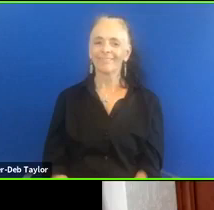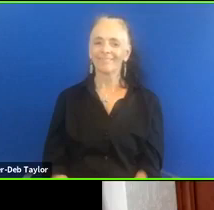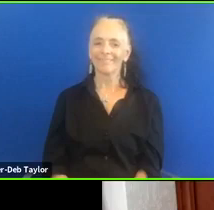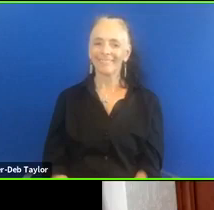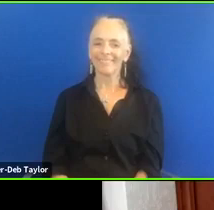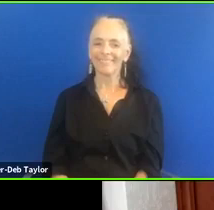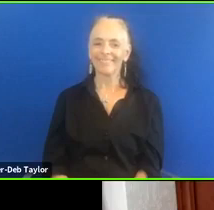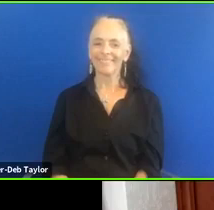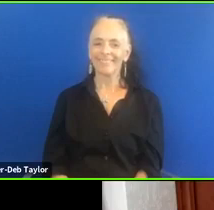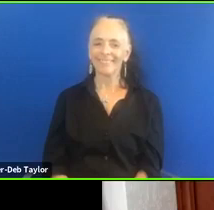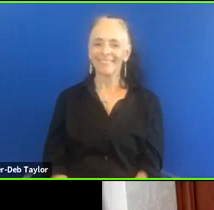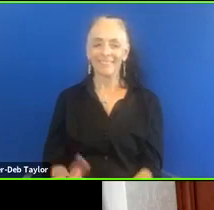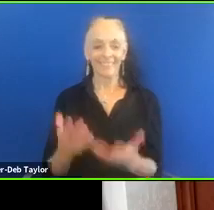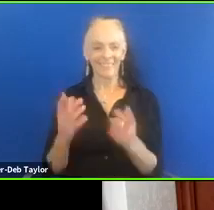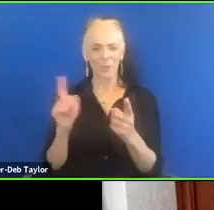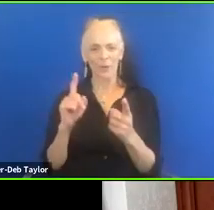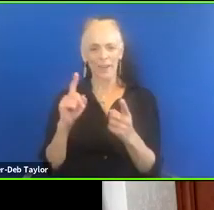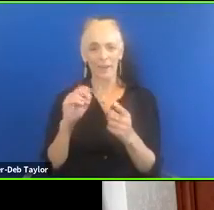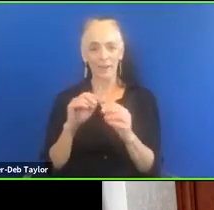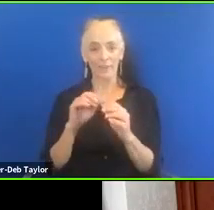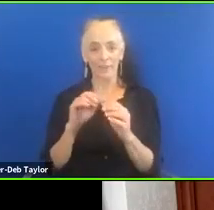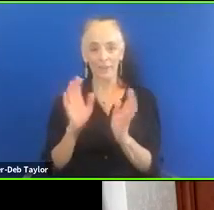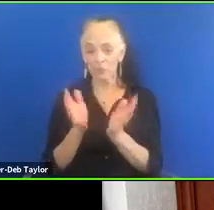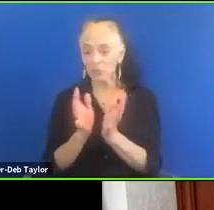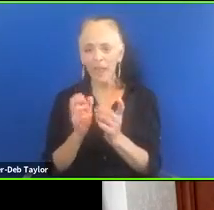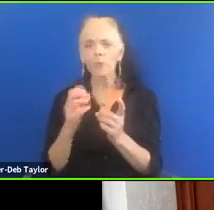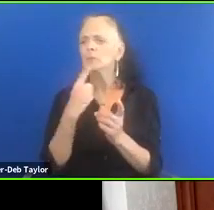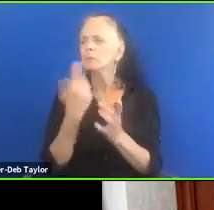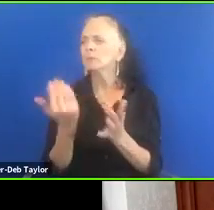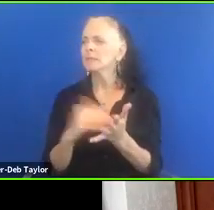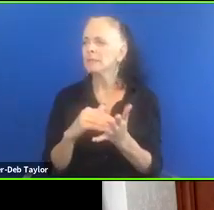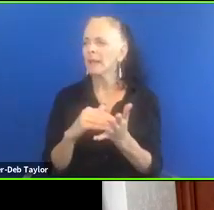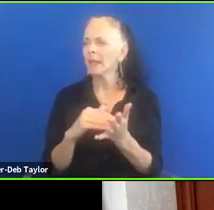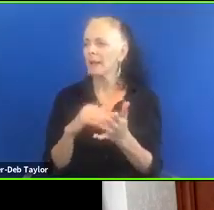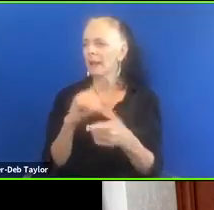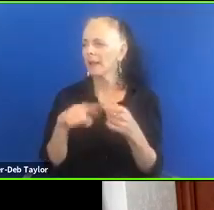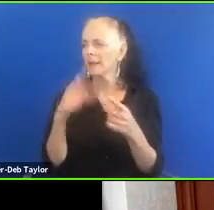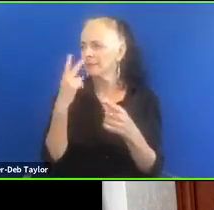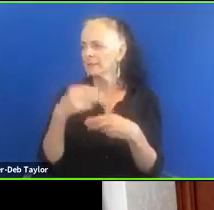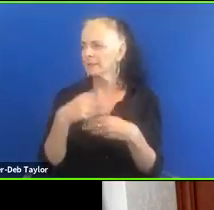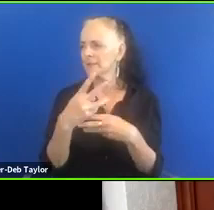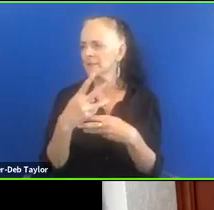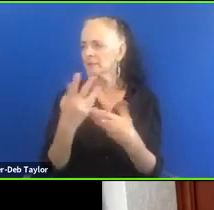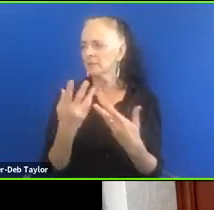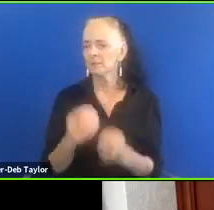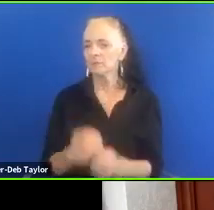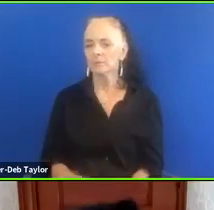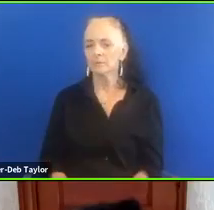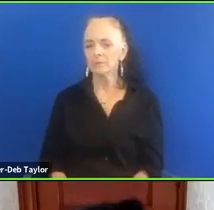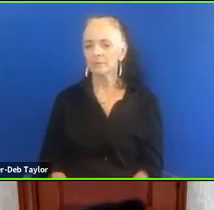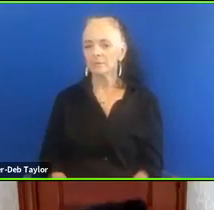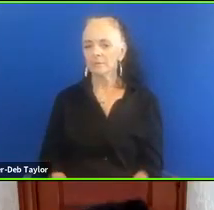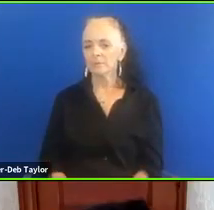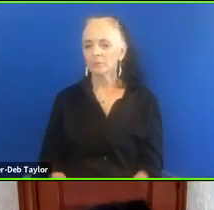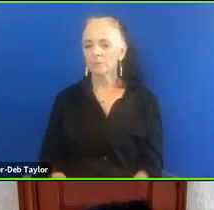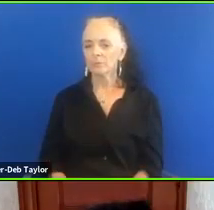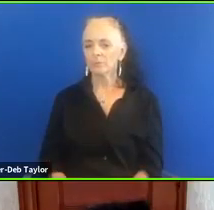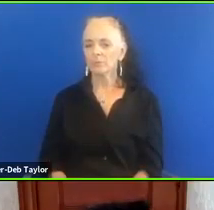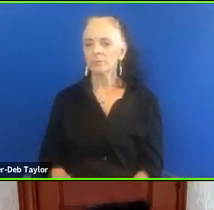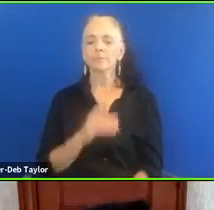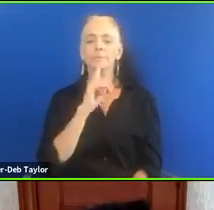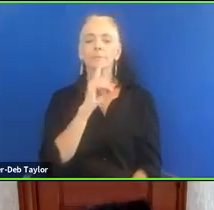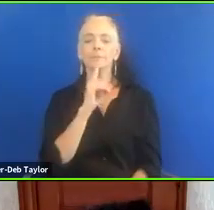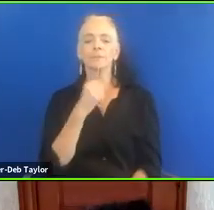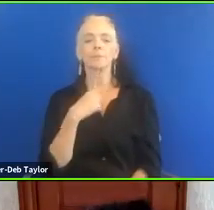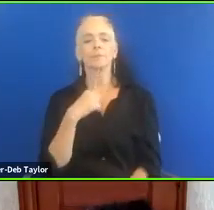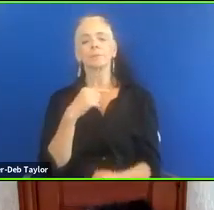Is it in the chat? Sorry. Or maybe you could repeat it one more time. Sure, let me do